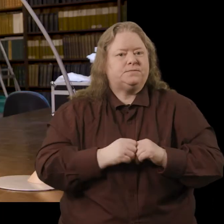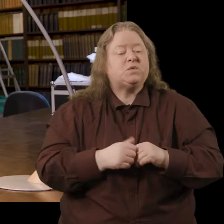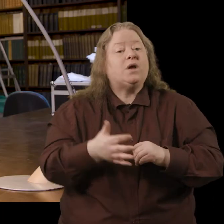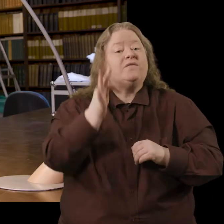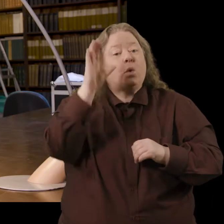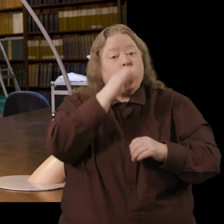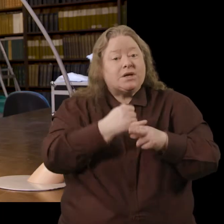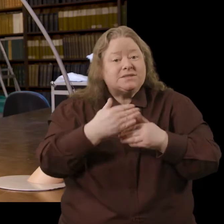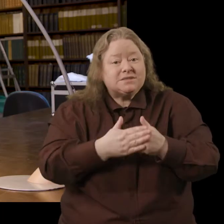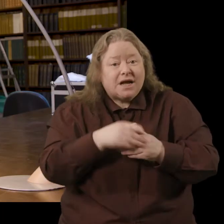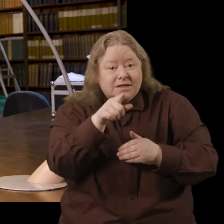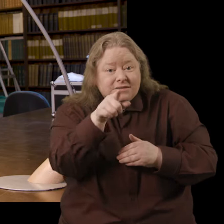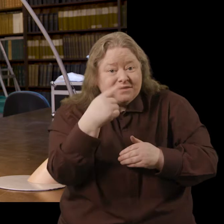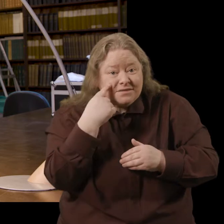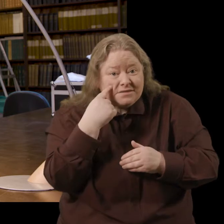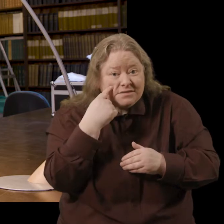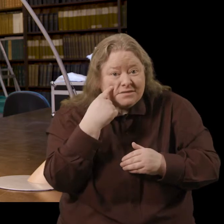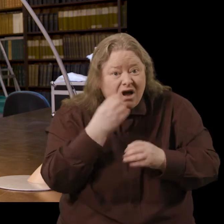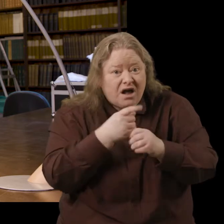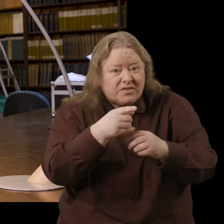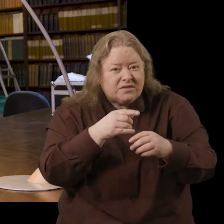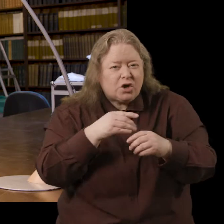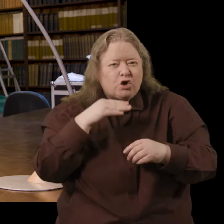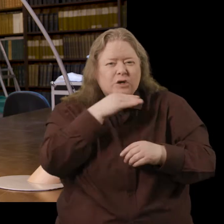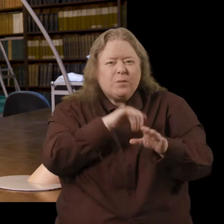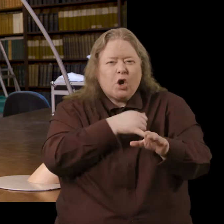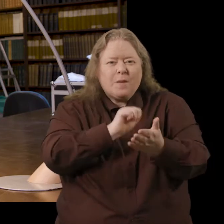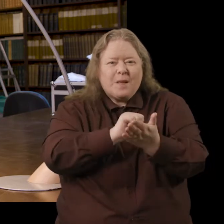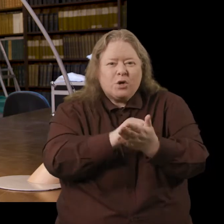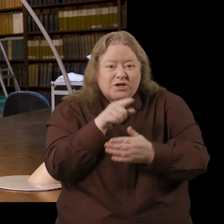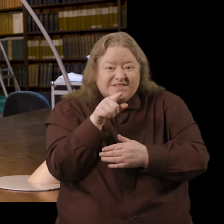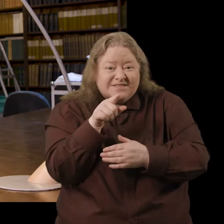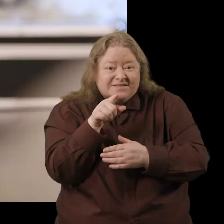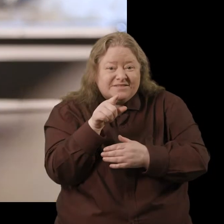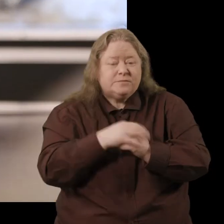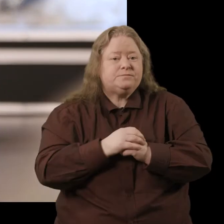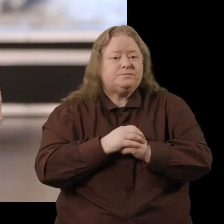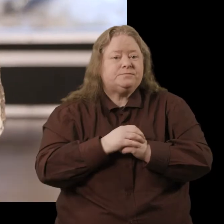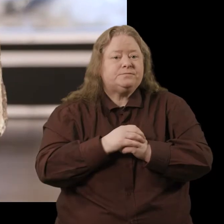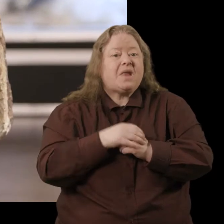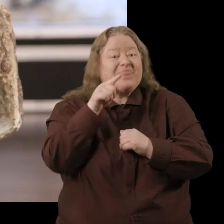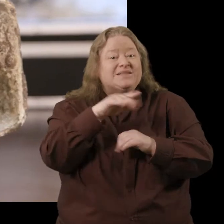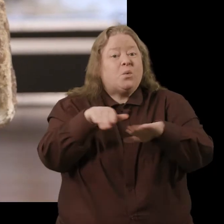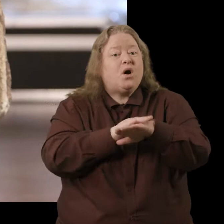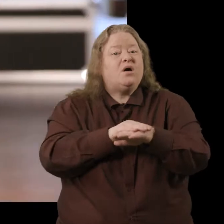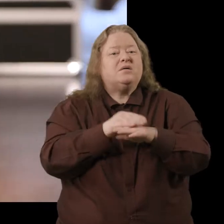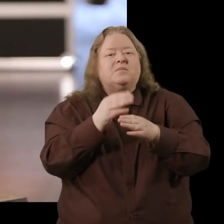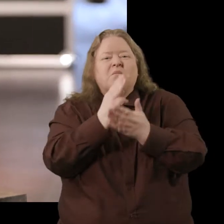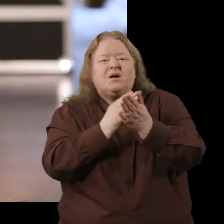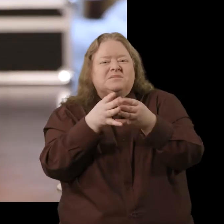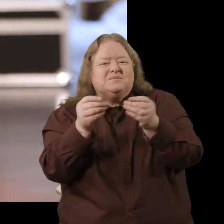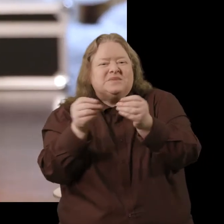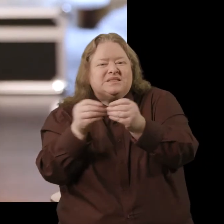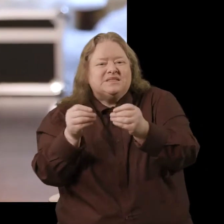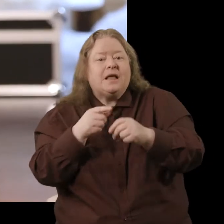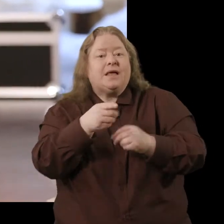look inside, and you can see all of the cream-coloured paper, that's where the pieces were missing, and then that's